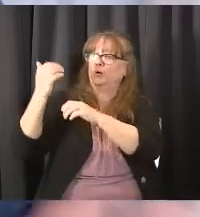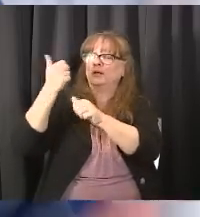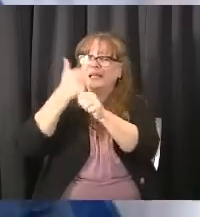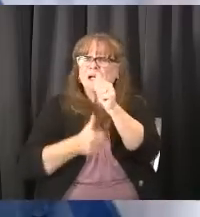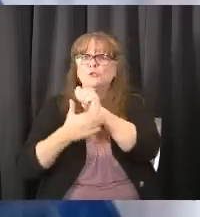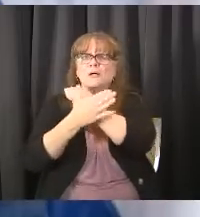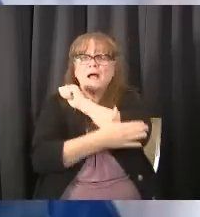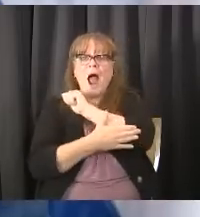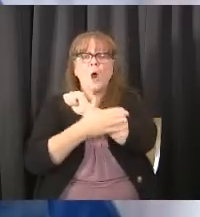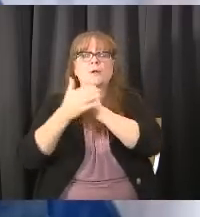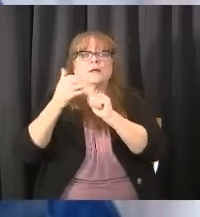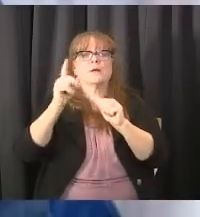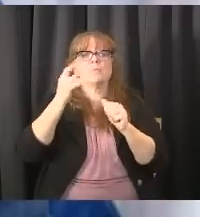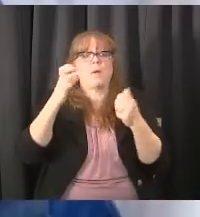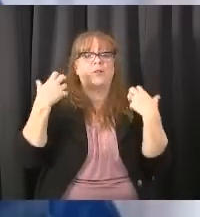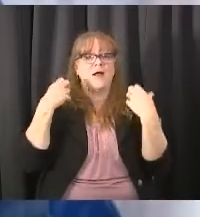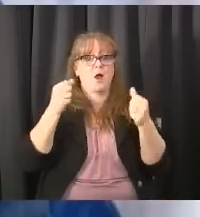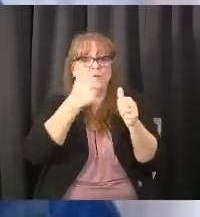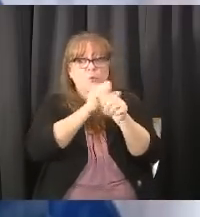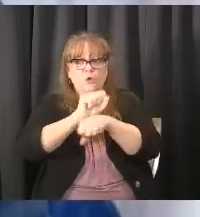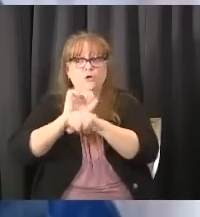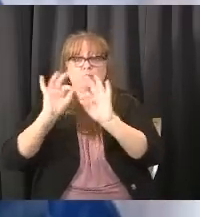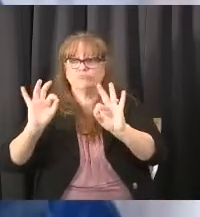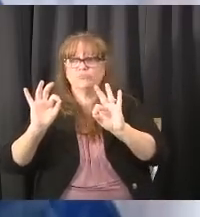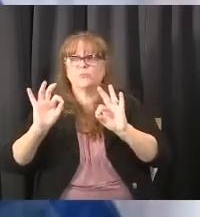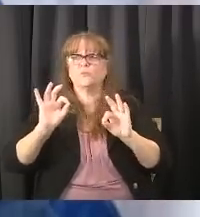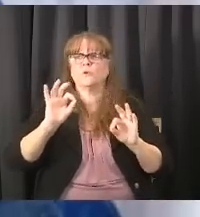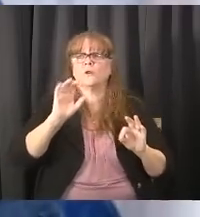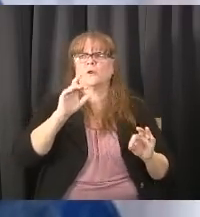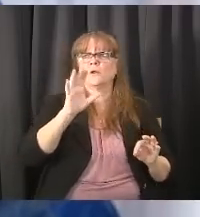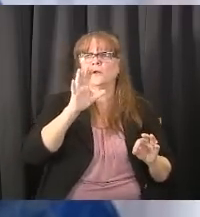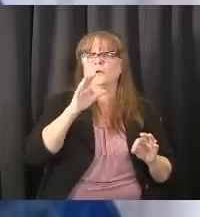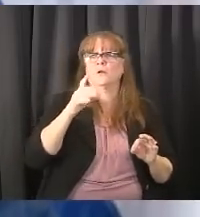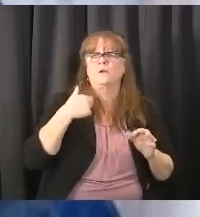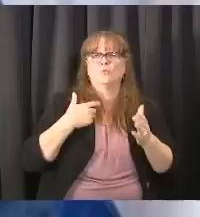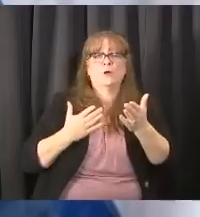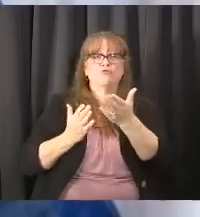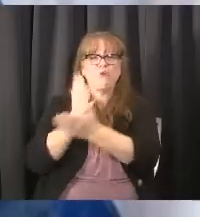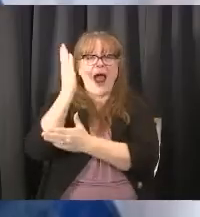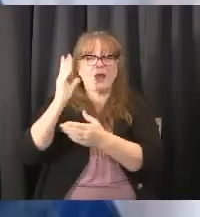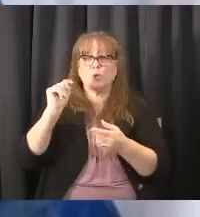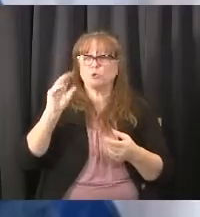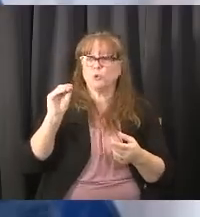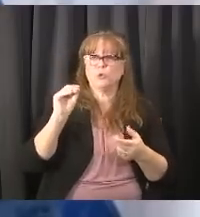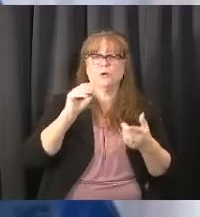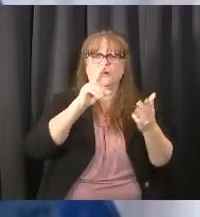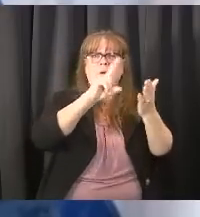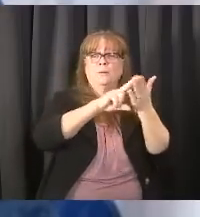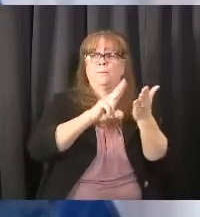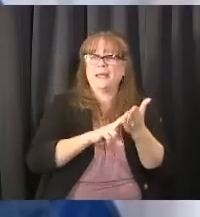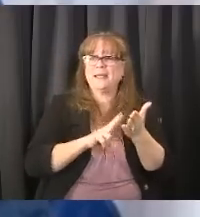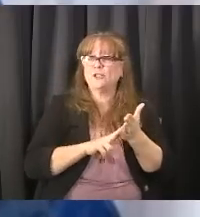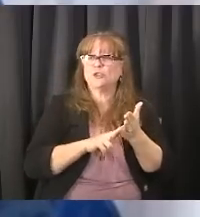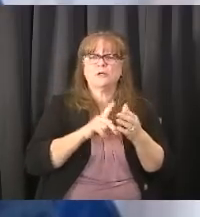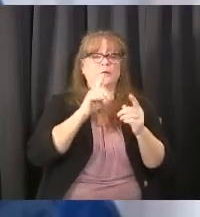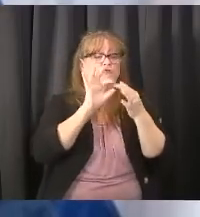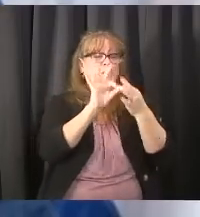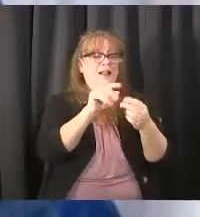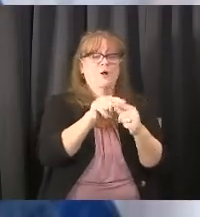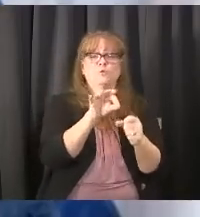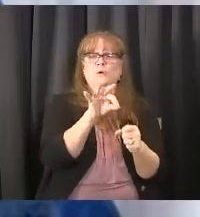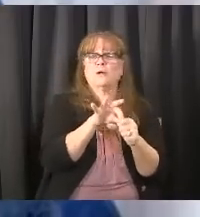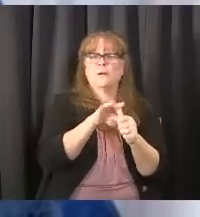petition and put things on the ballot, and that was overturned. But everything else has been sustained by the